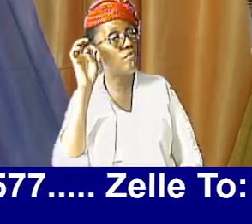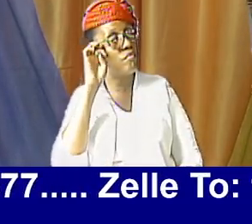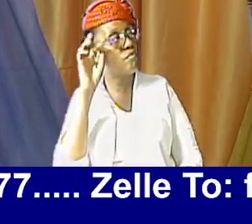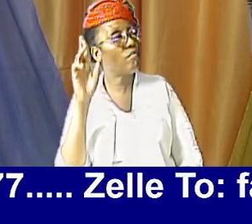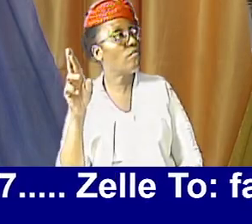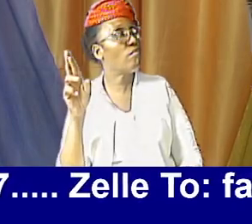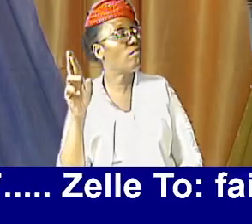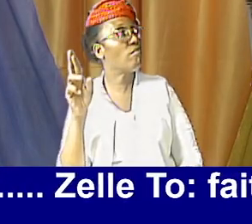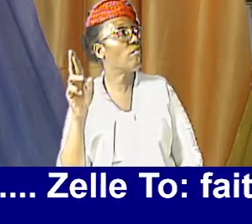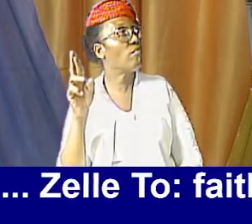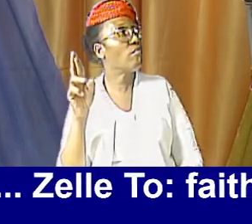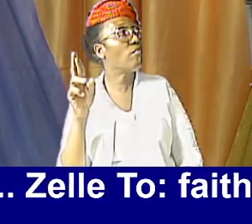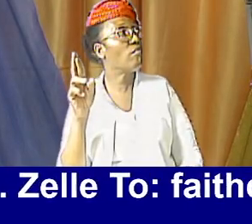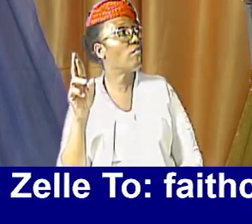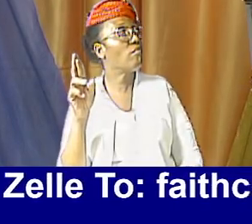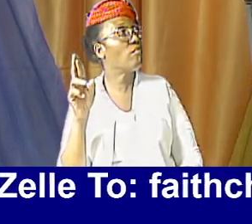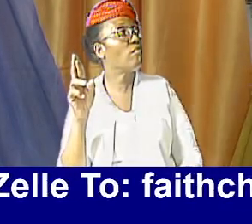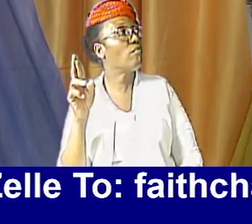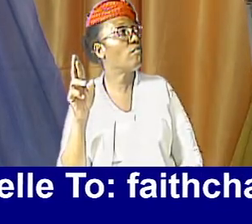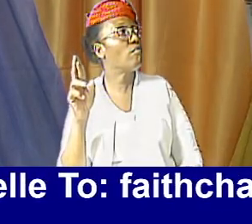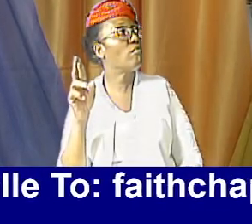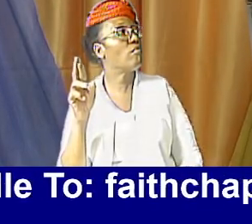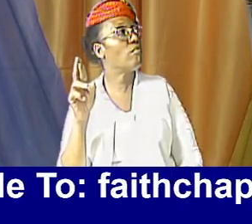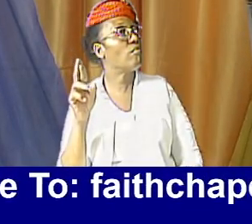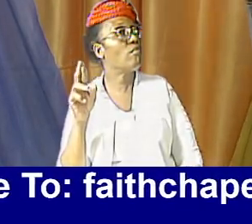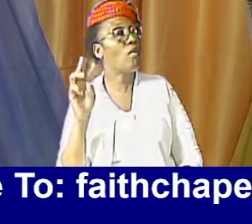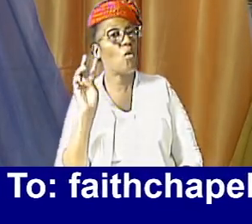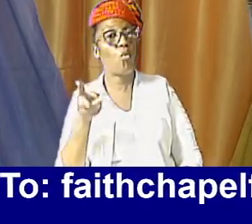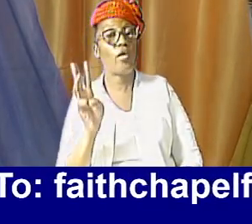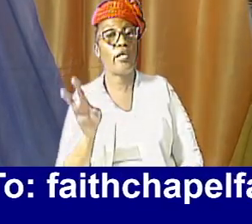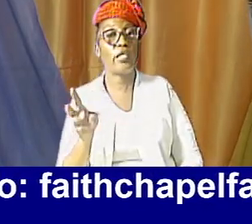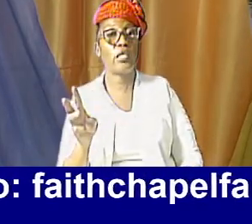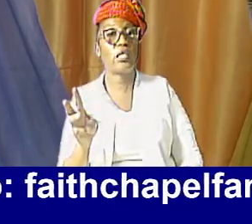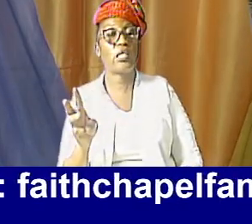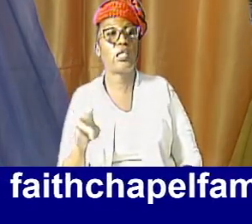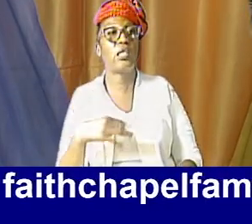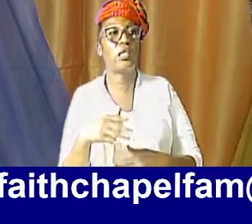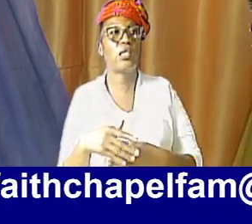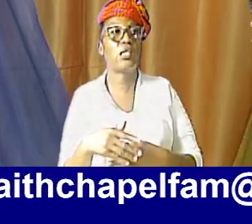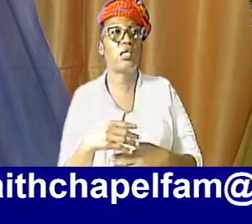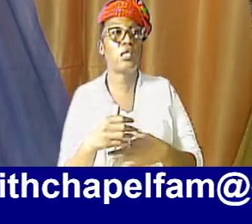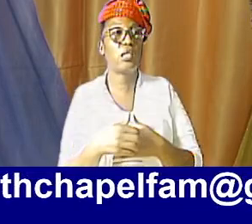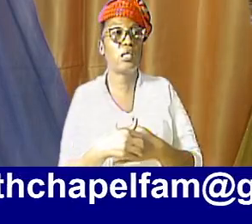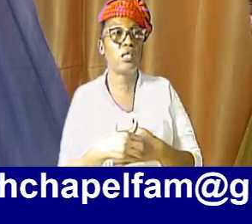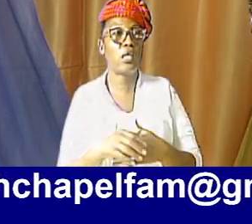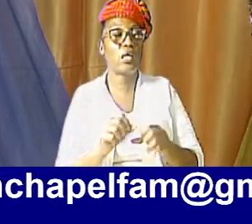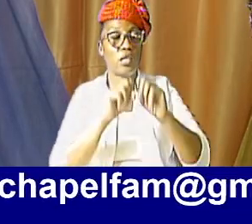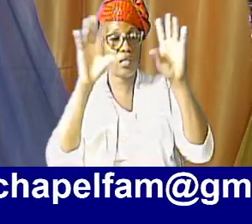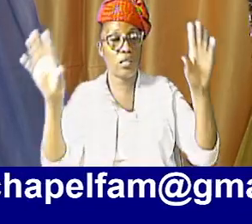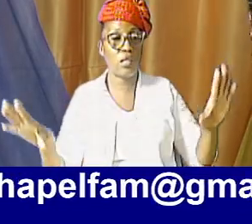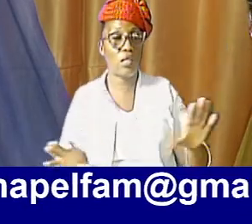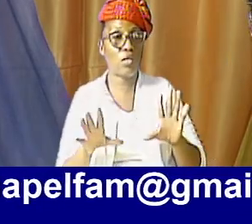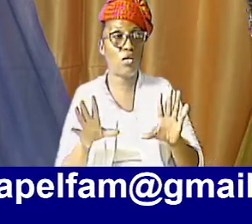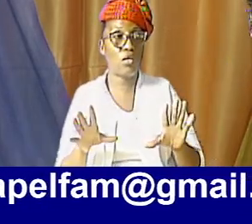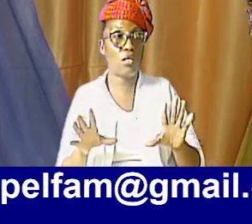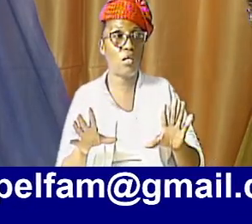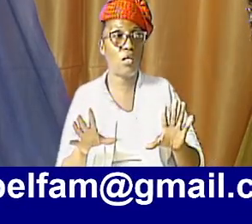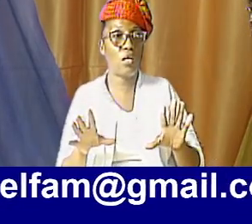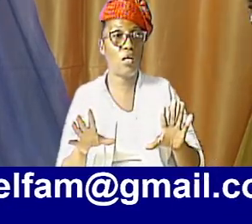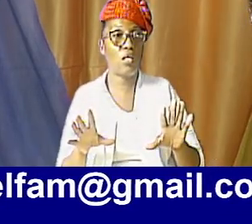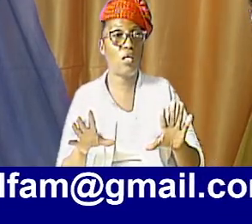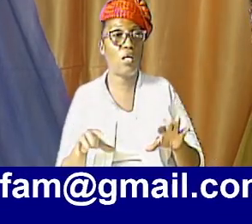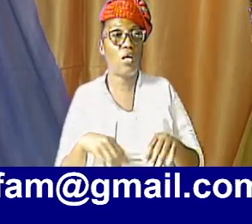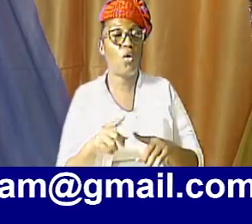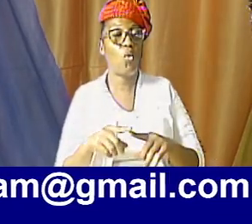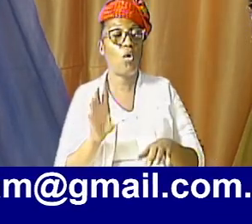the canvassing is this next week Sunday after church. So bear these things in